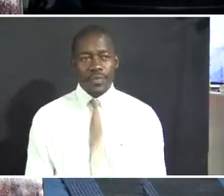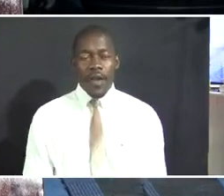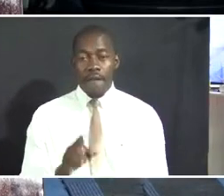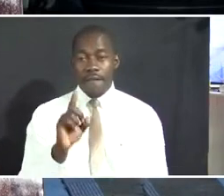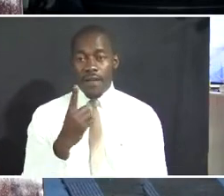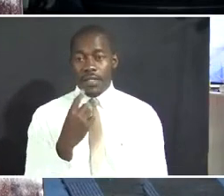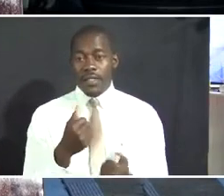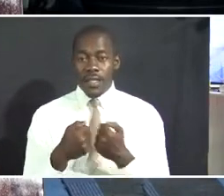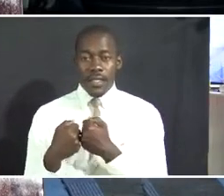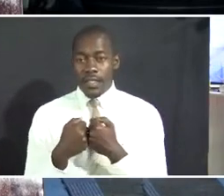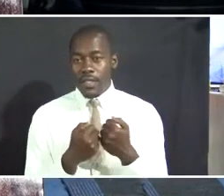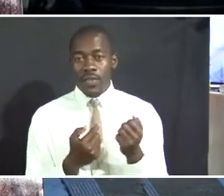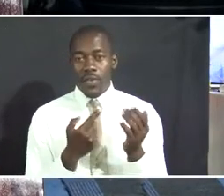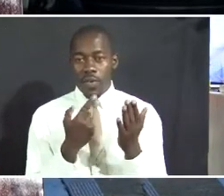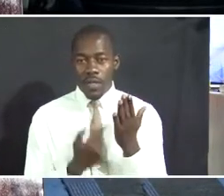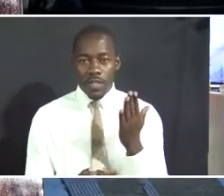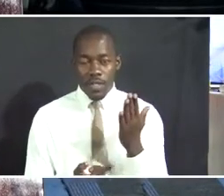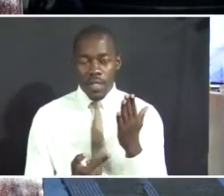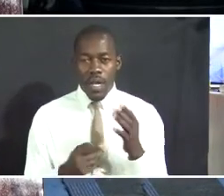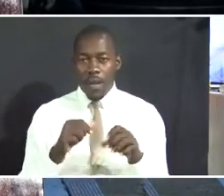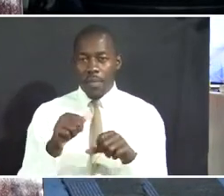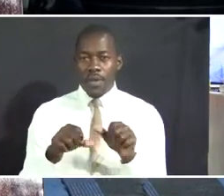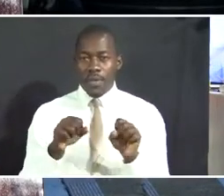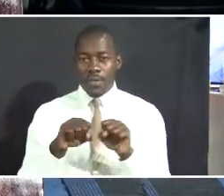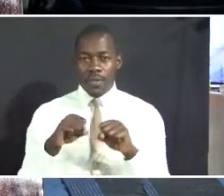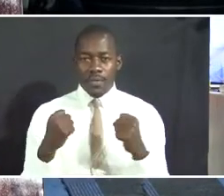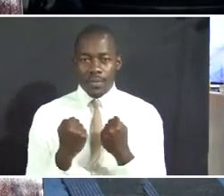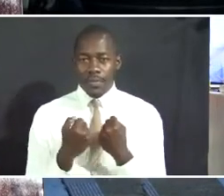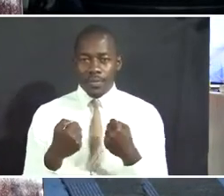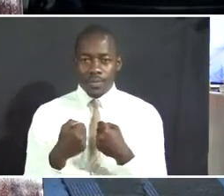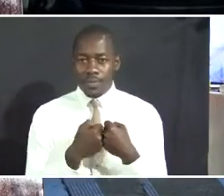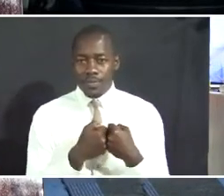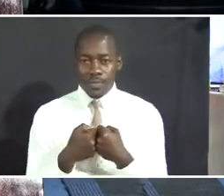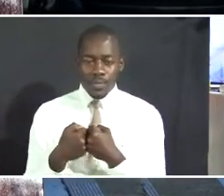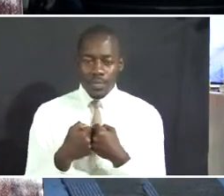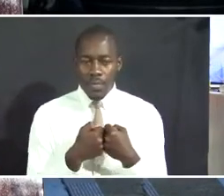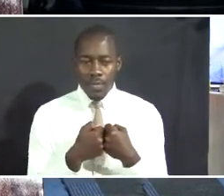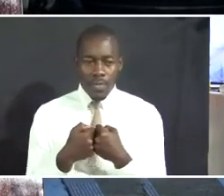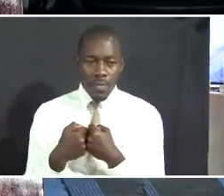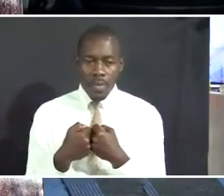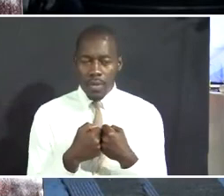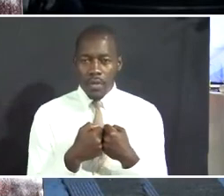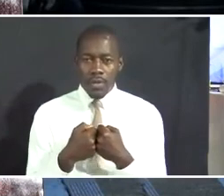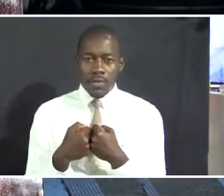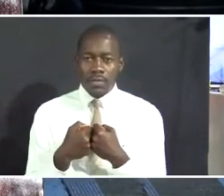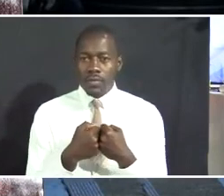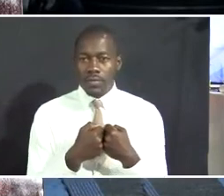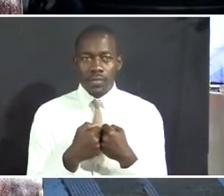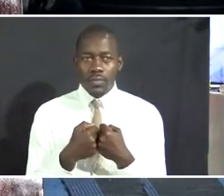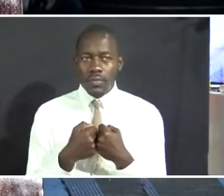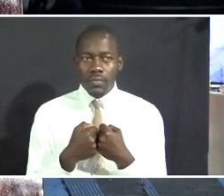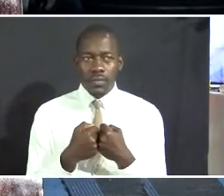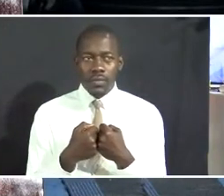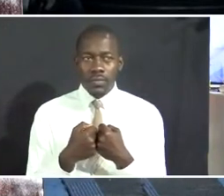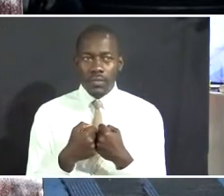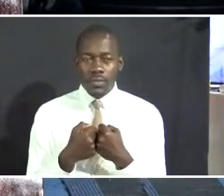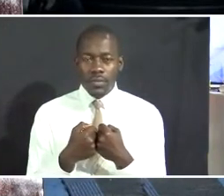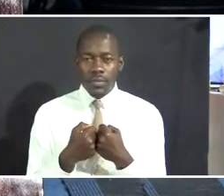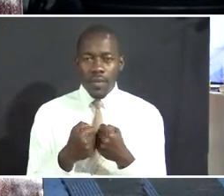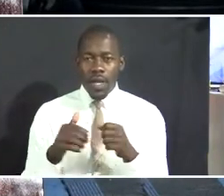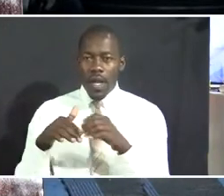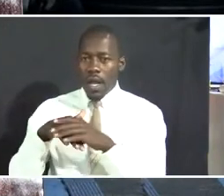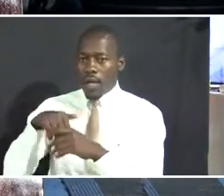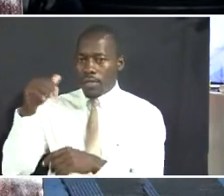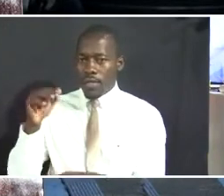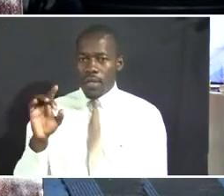is in terms of social challenges, the ones we find out there and outside